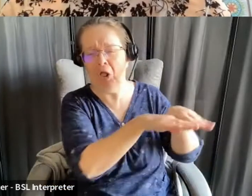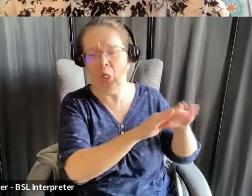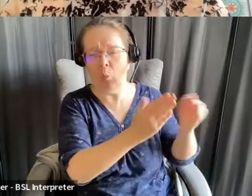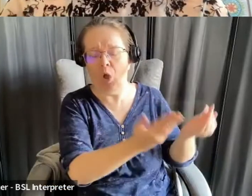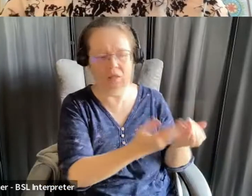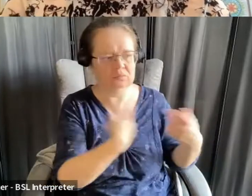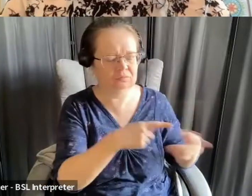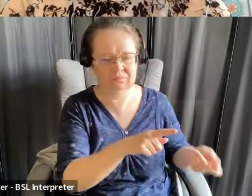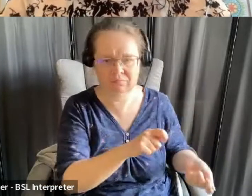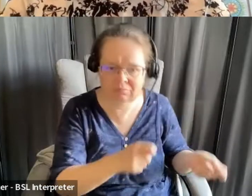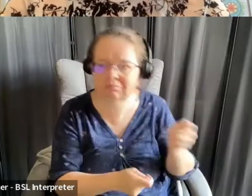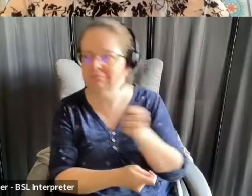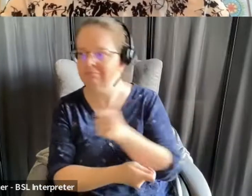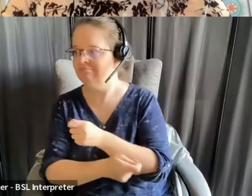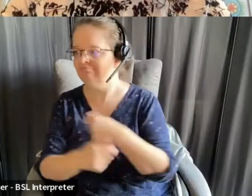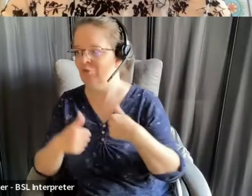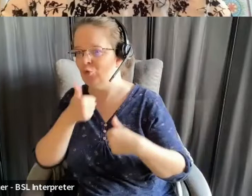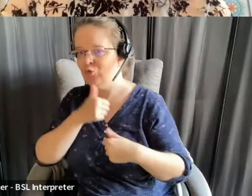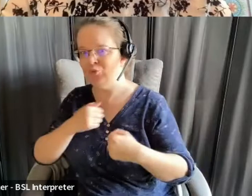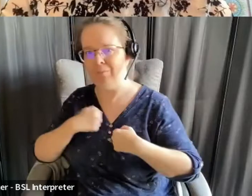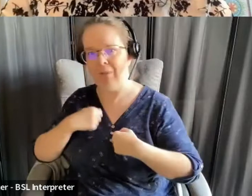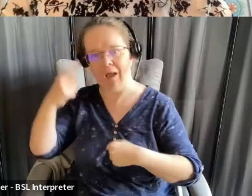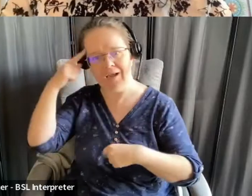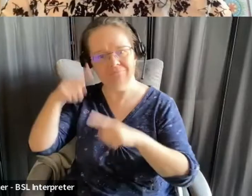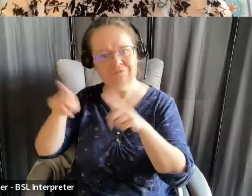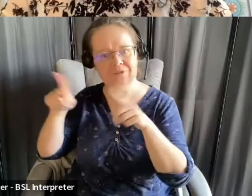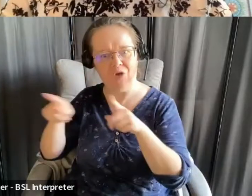So thank you.